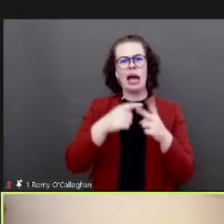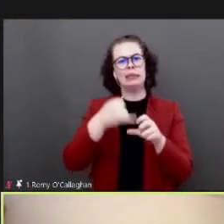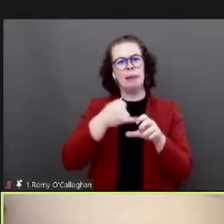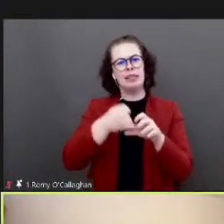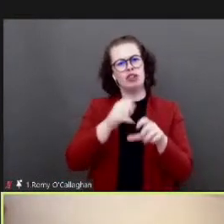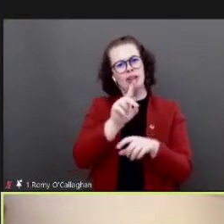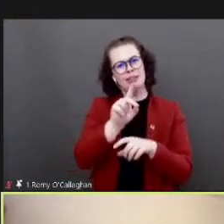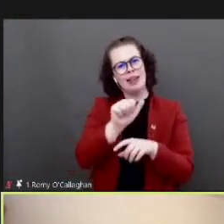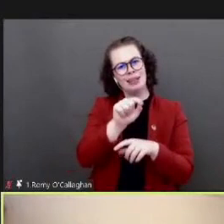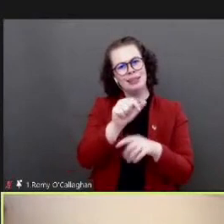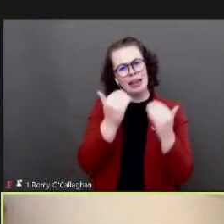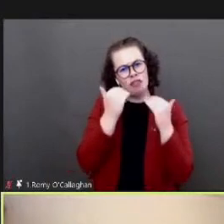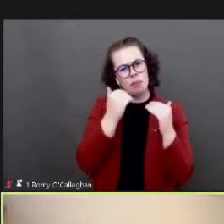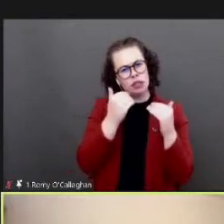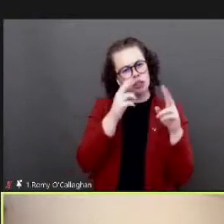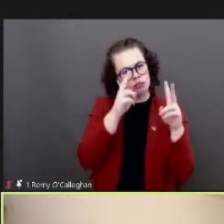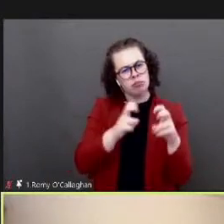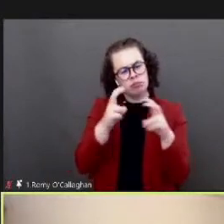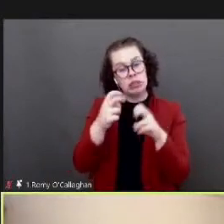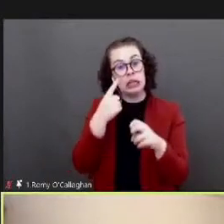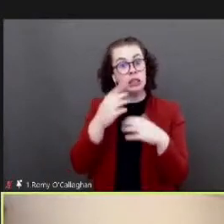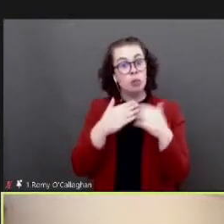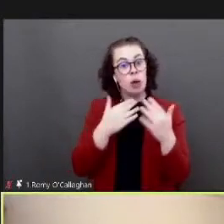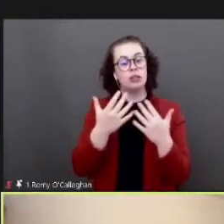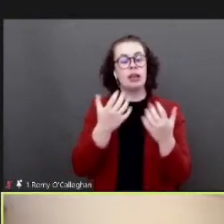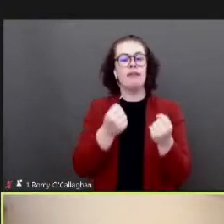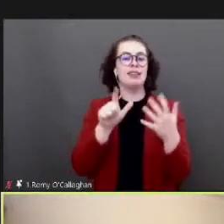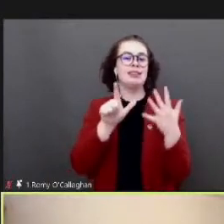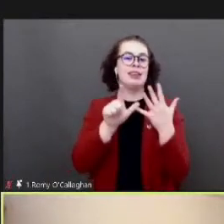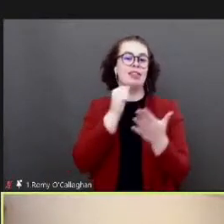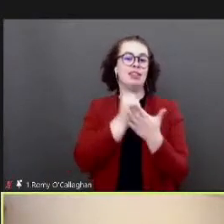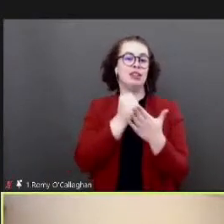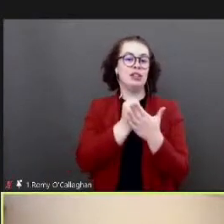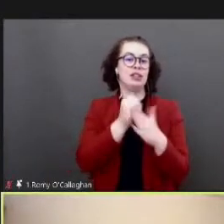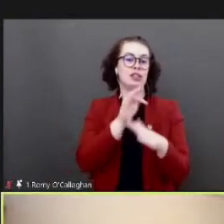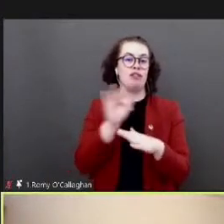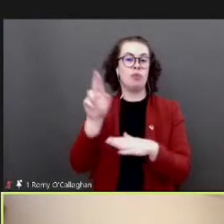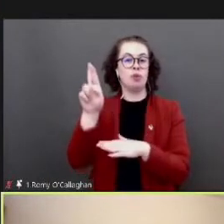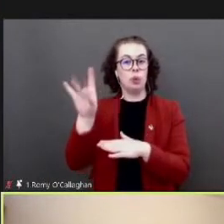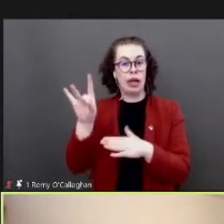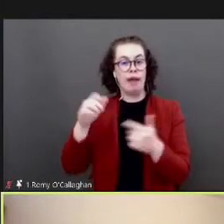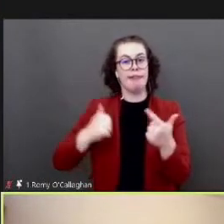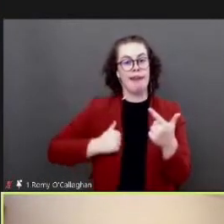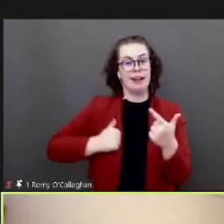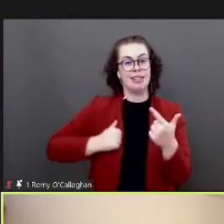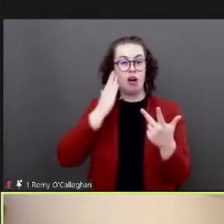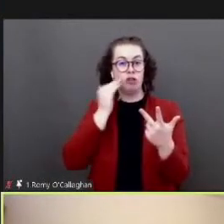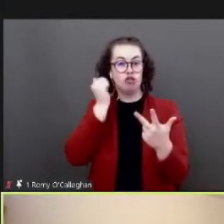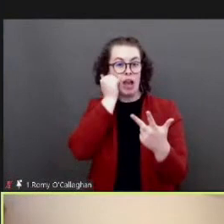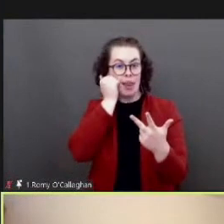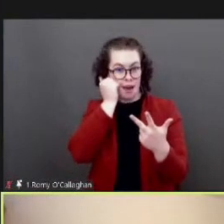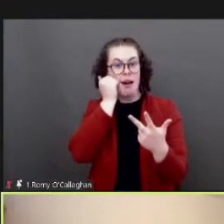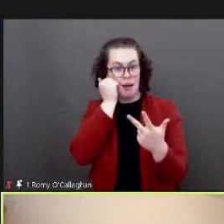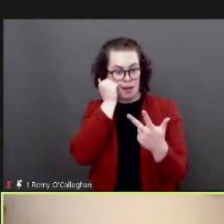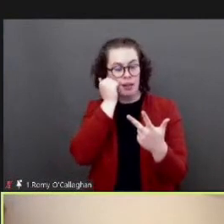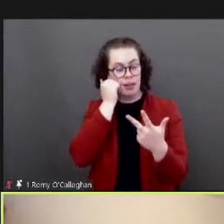And we found seven studies, largely from the UK, Canada, and Australia, which